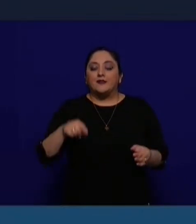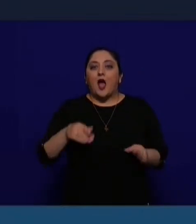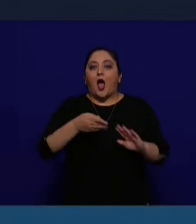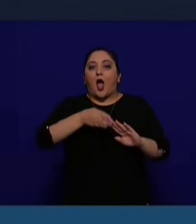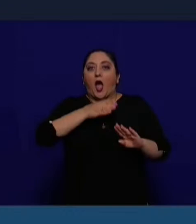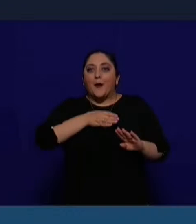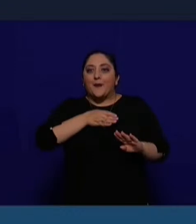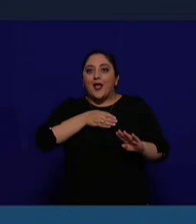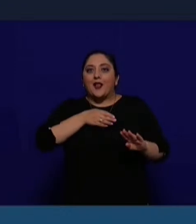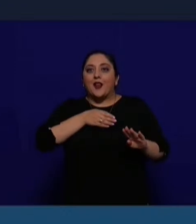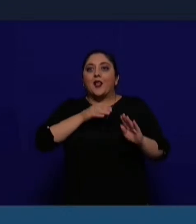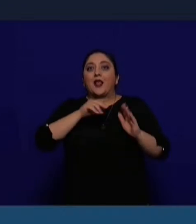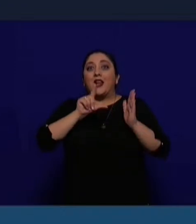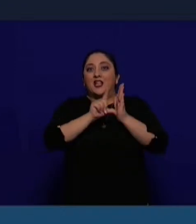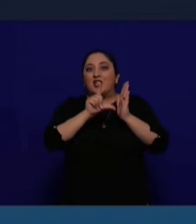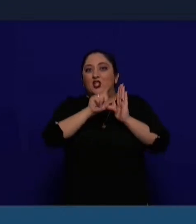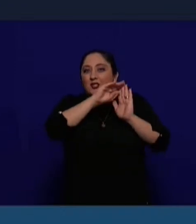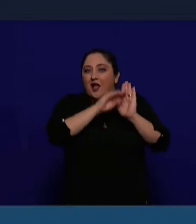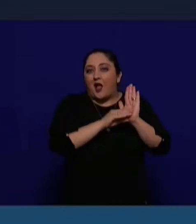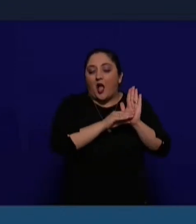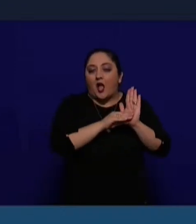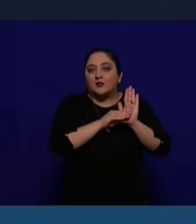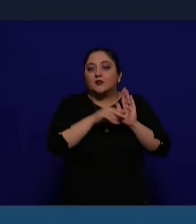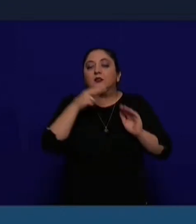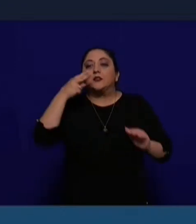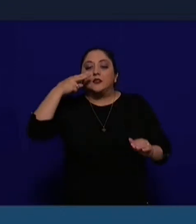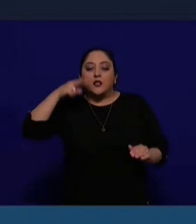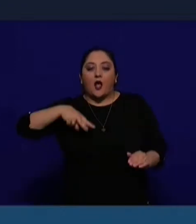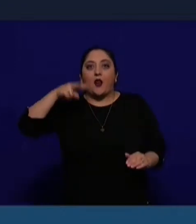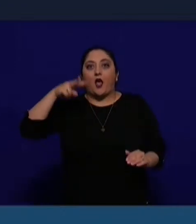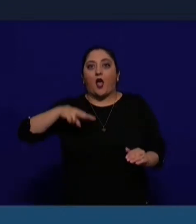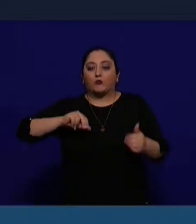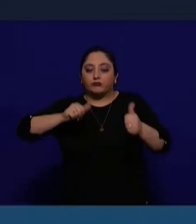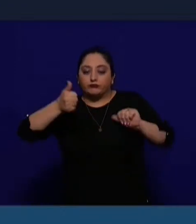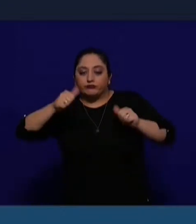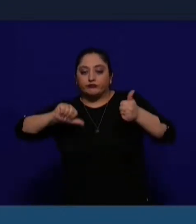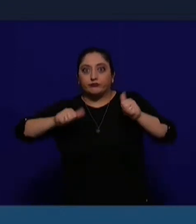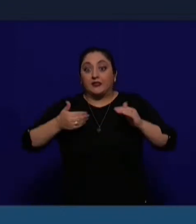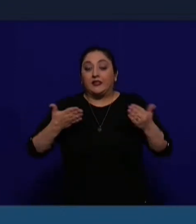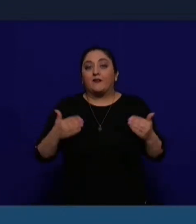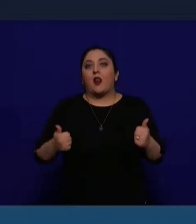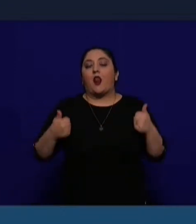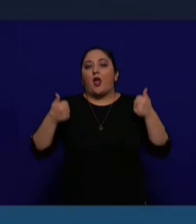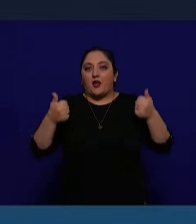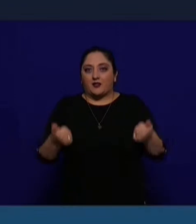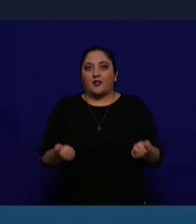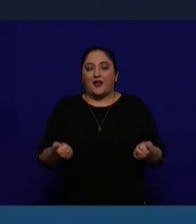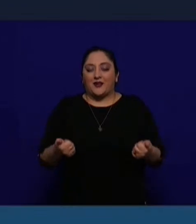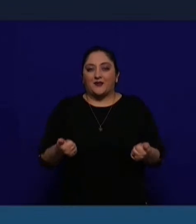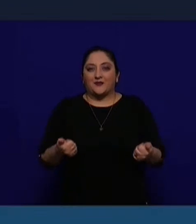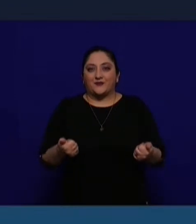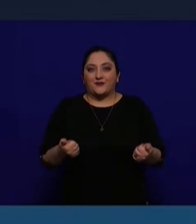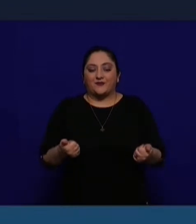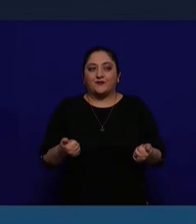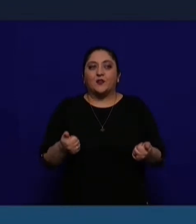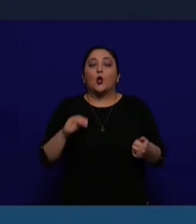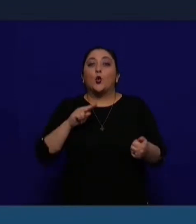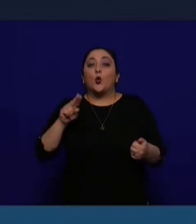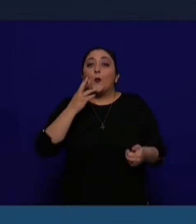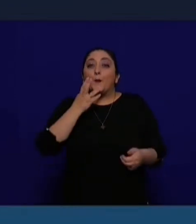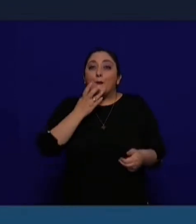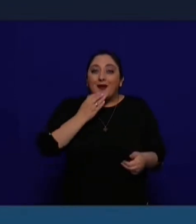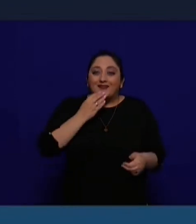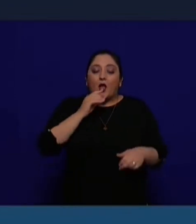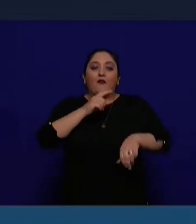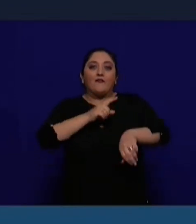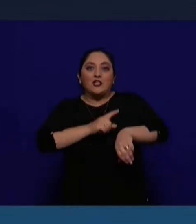kif inhu l-aħjar li dawn il-miżuri mbagħad jiġu rilaxxati bil-mod il-mod u wkoll kif ikunu qegħdin rolled out u allura mbagħad il-gvern